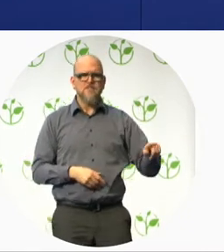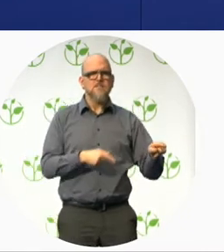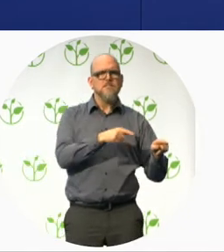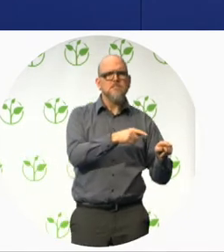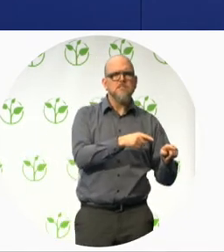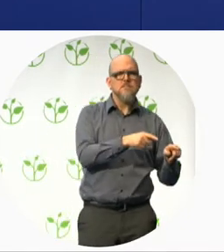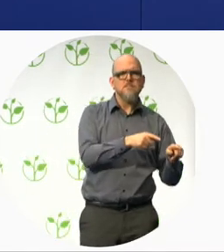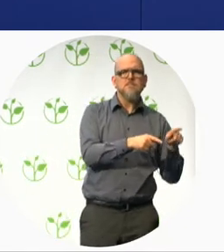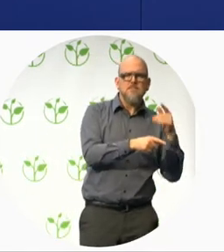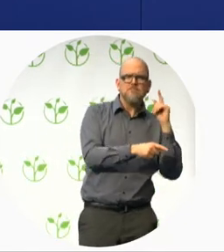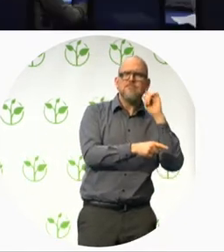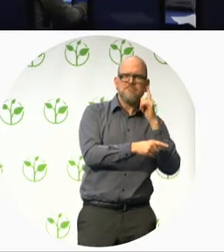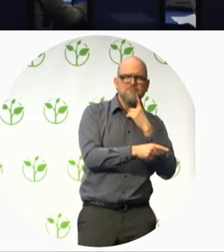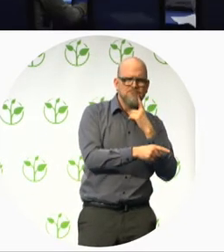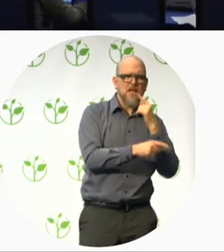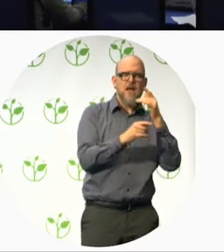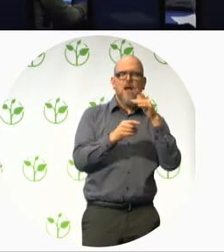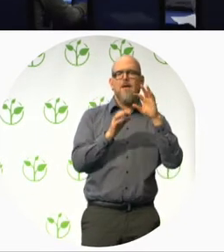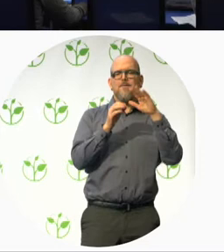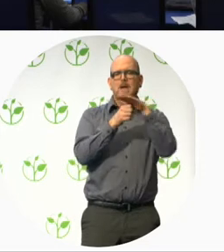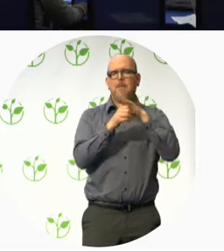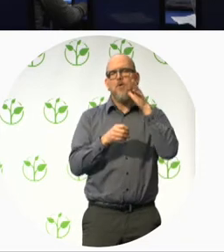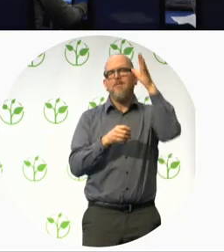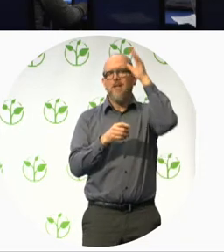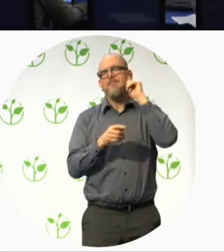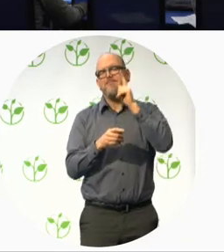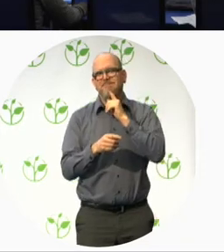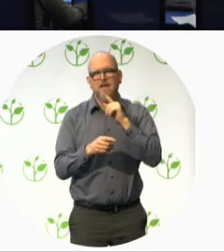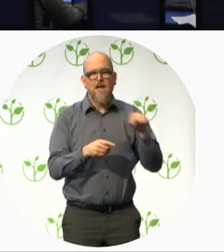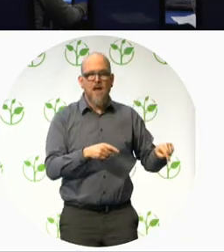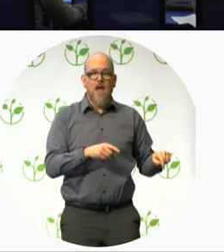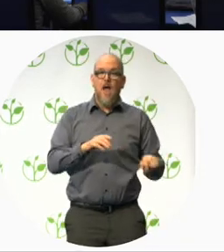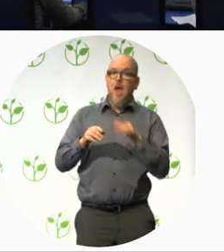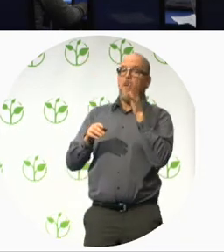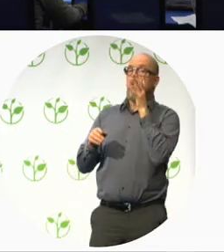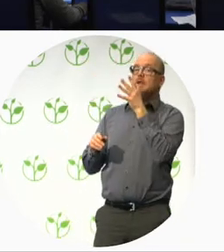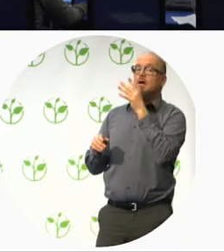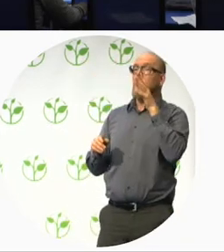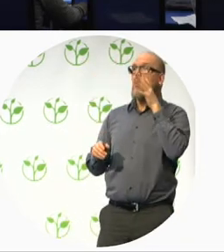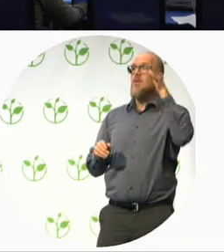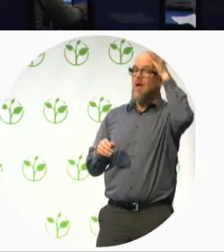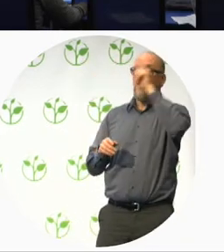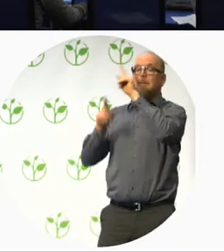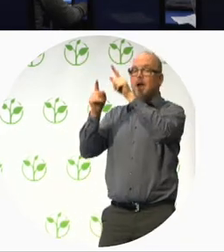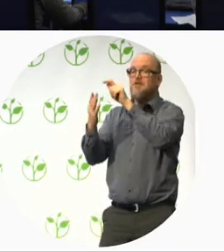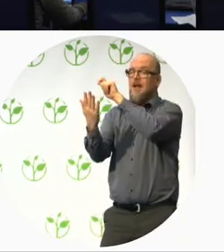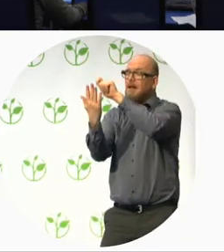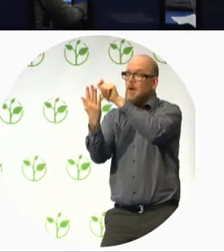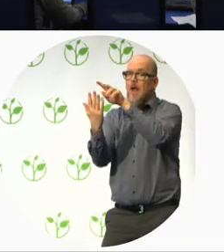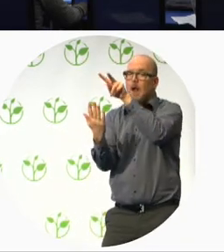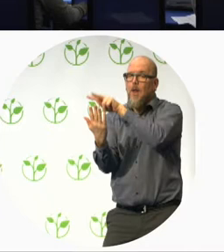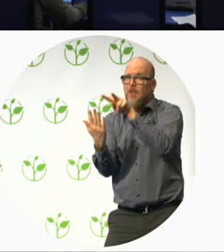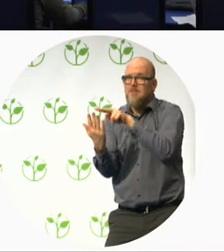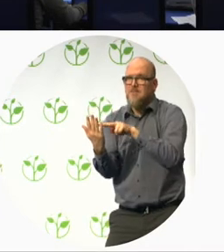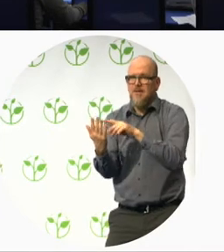right? So I was wondering if this story app, not this storytelling project, also is